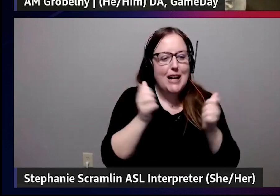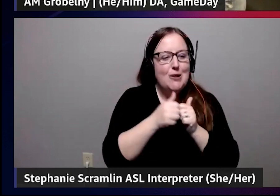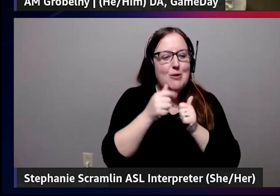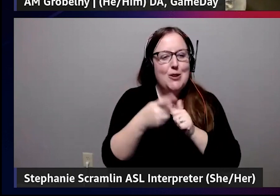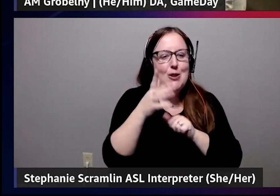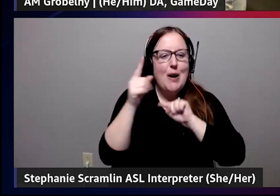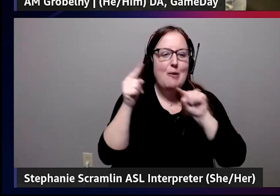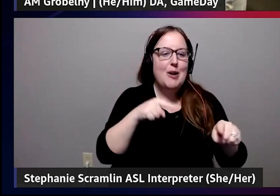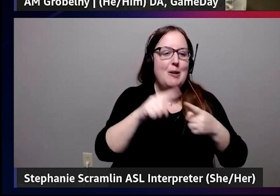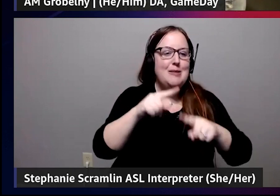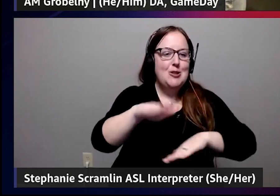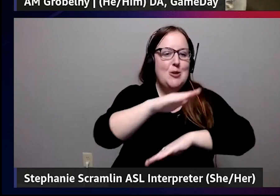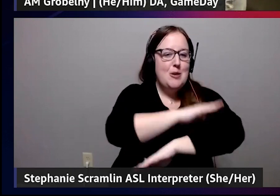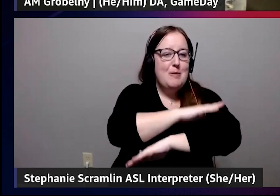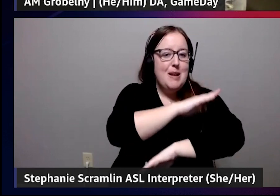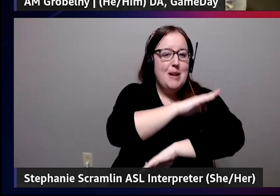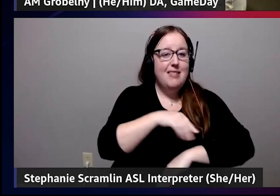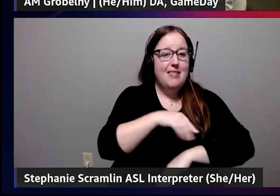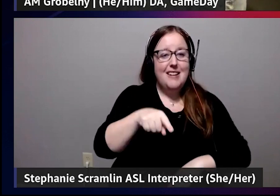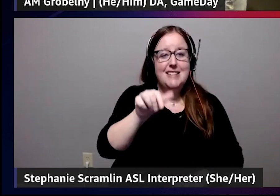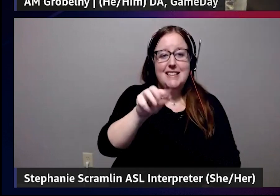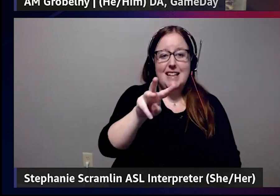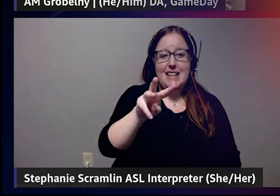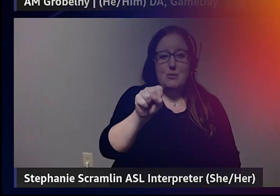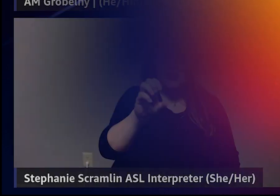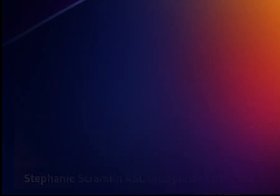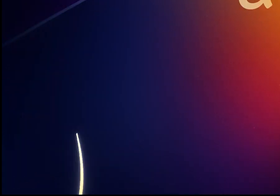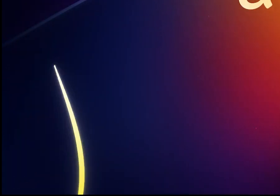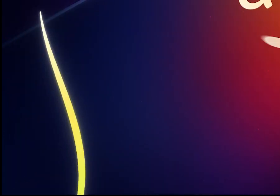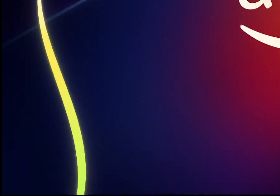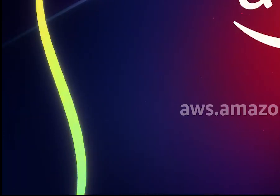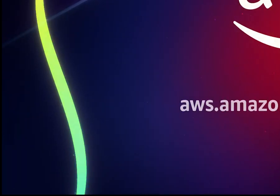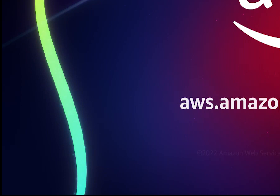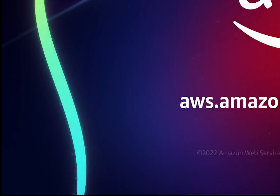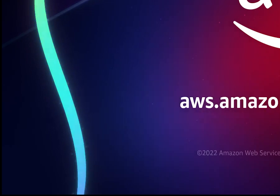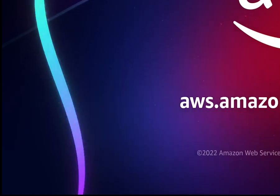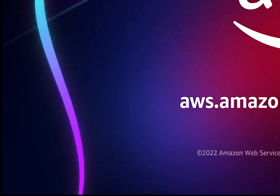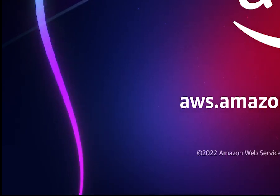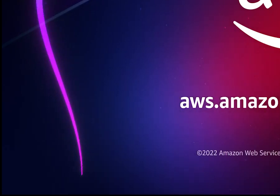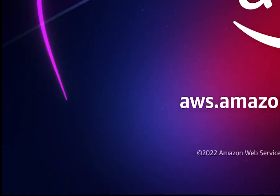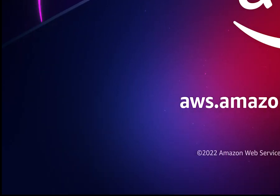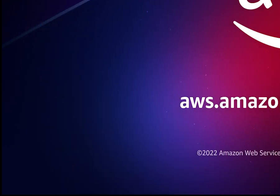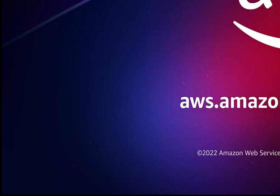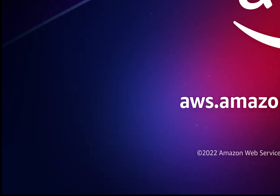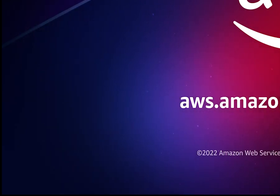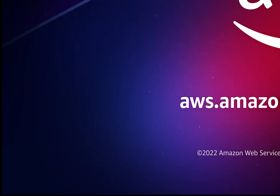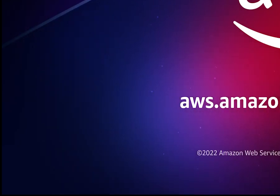booth. And this is AWS On Air. Stick around for more news.